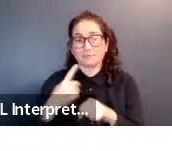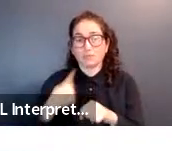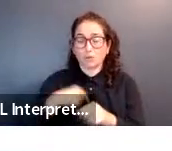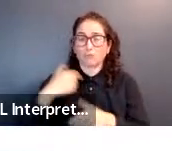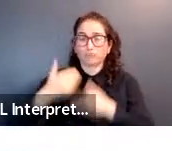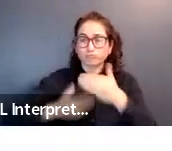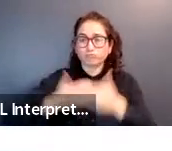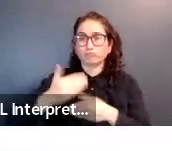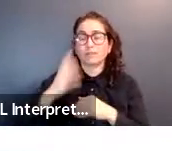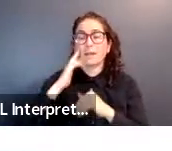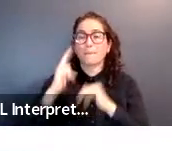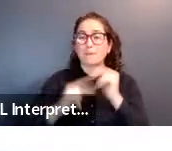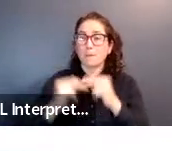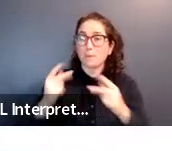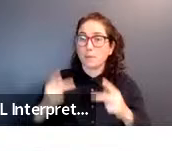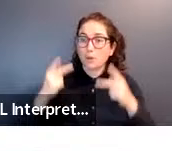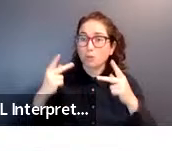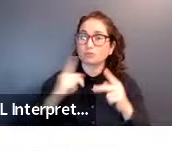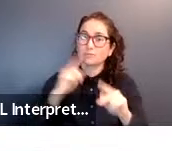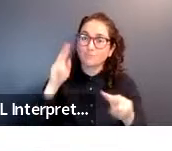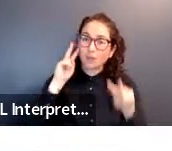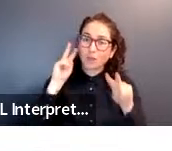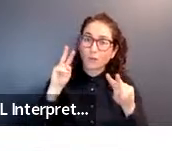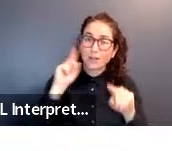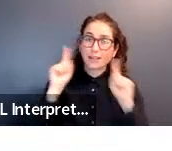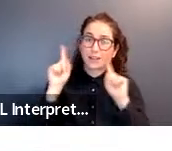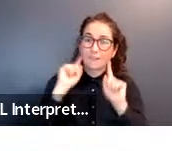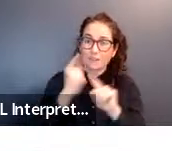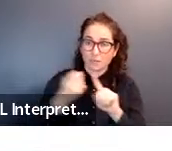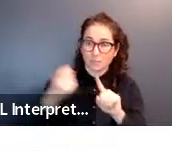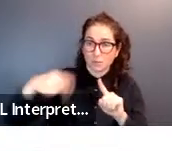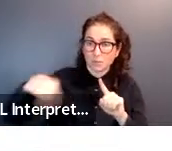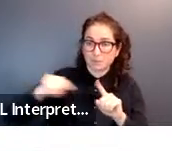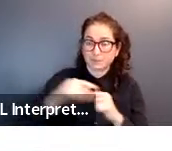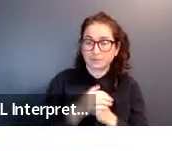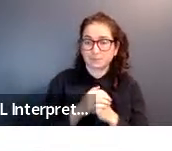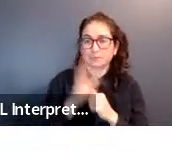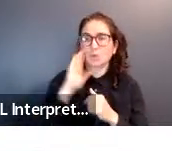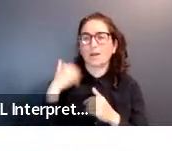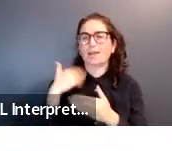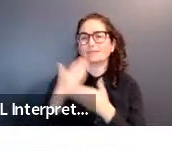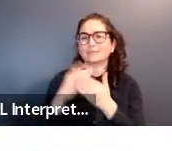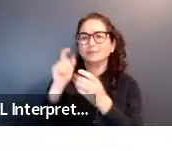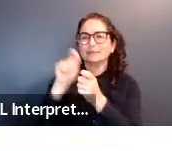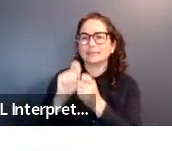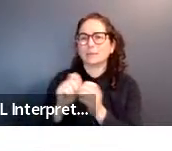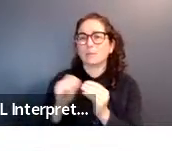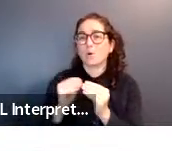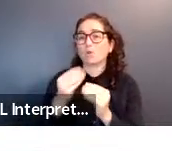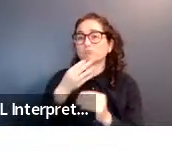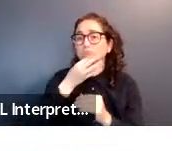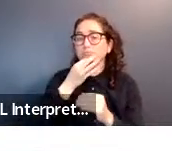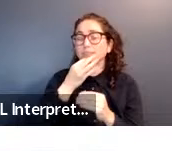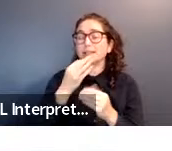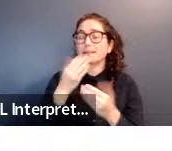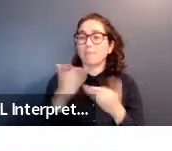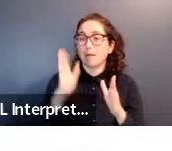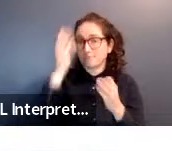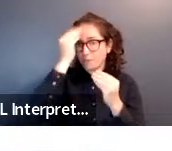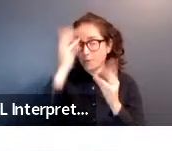build these proposals, we are looking forward to hearing from you. We will have details on more upcoming public information